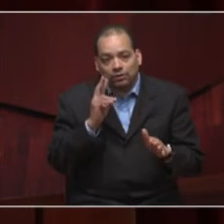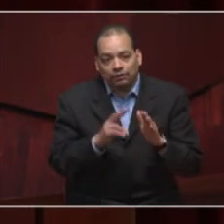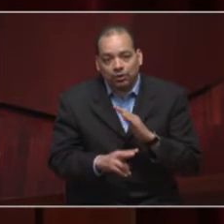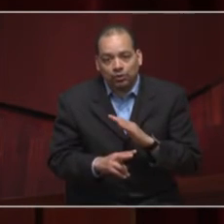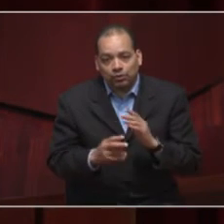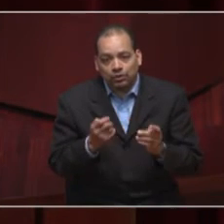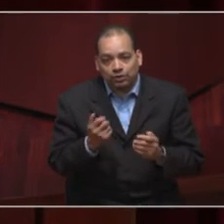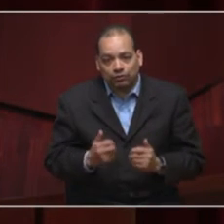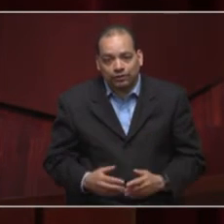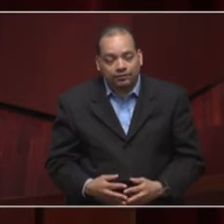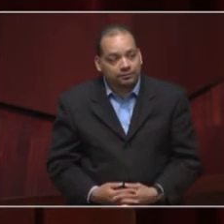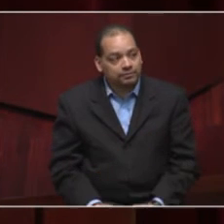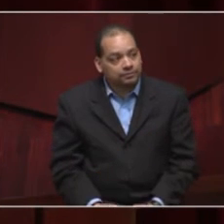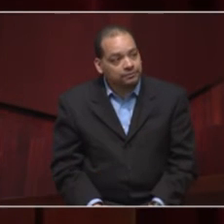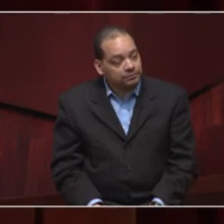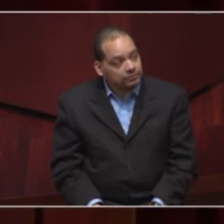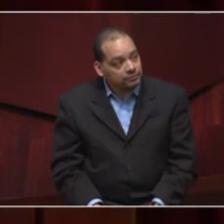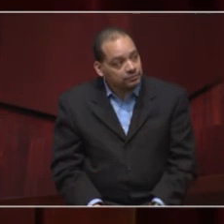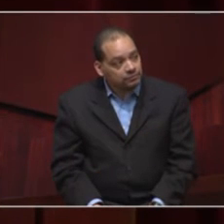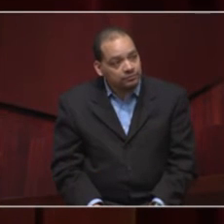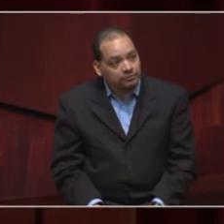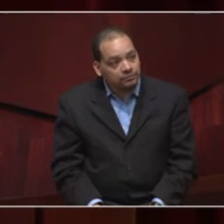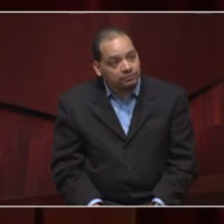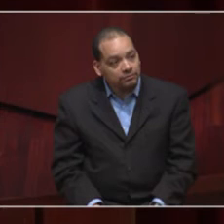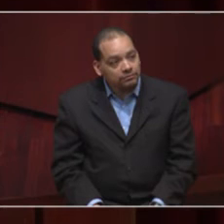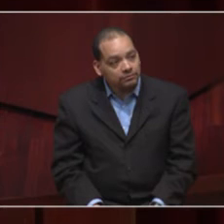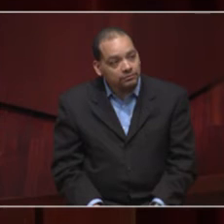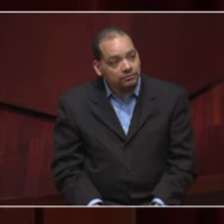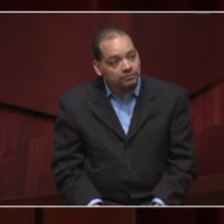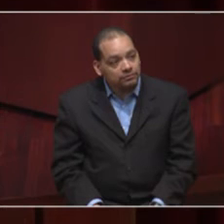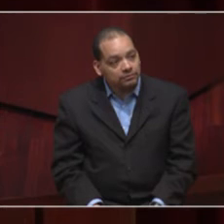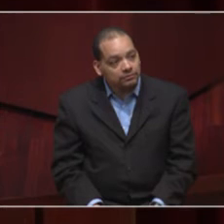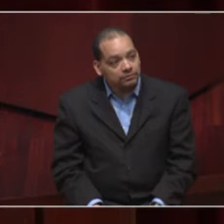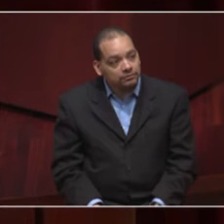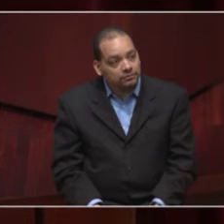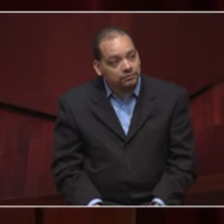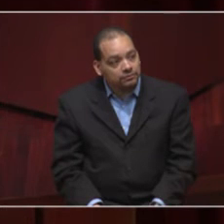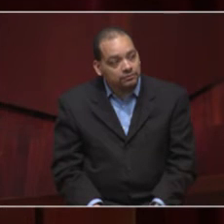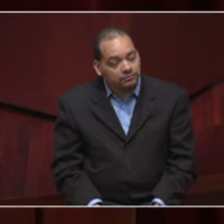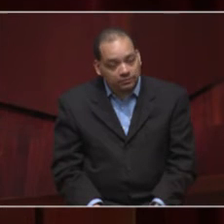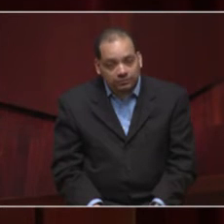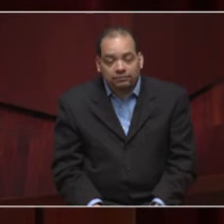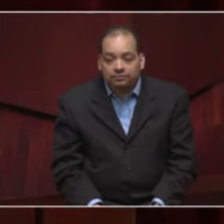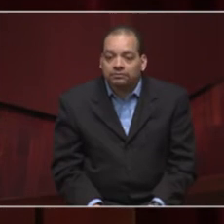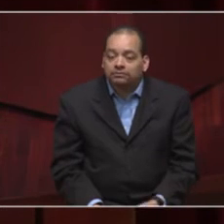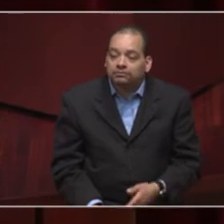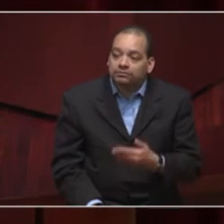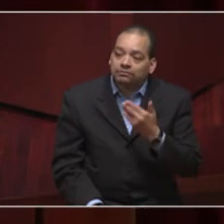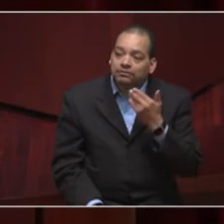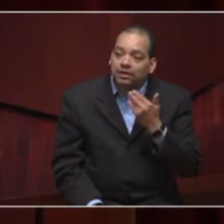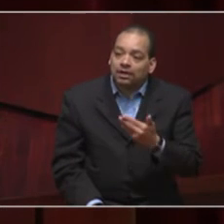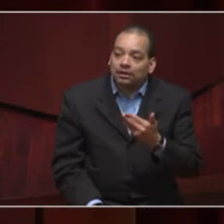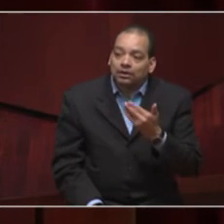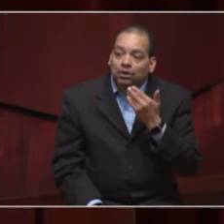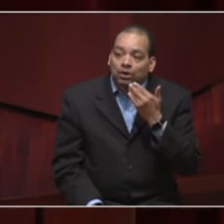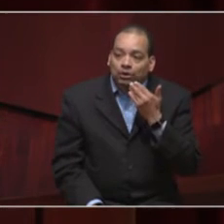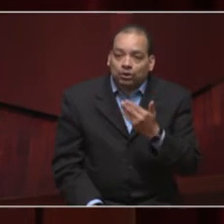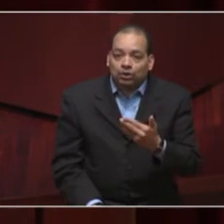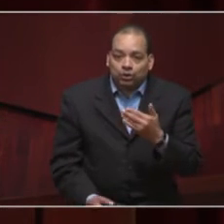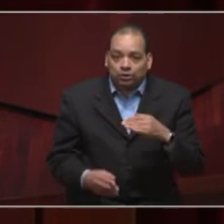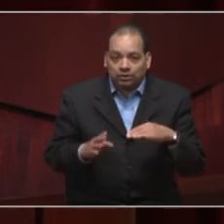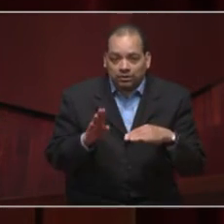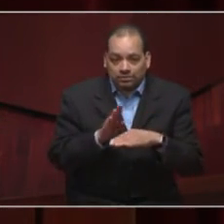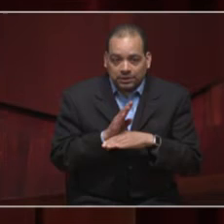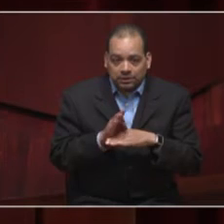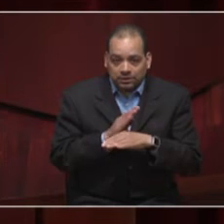those. Okay, I thank you. That's a very good business practice, and the reason why I see value there